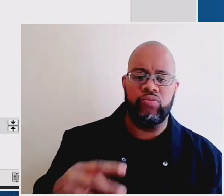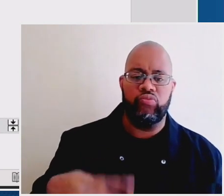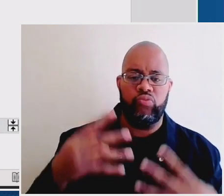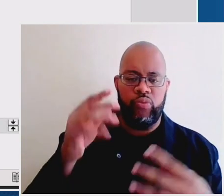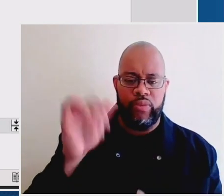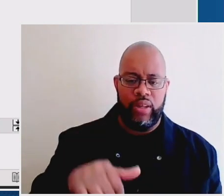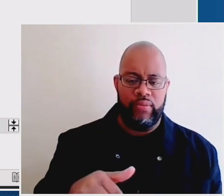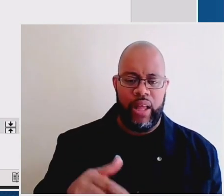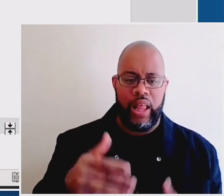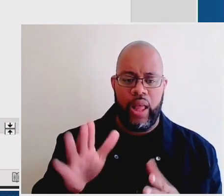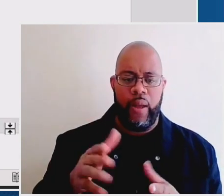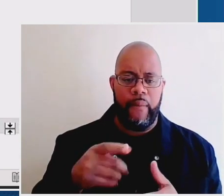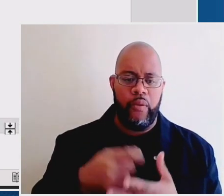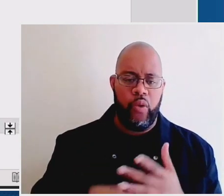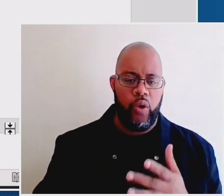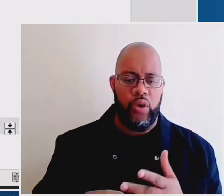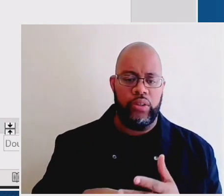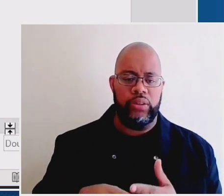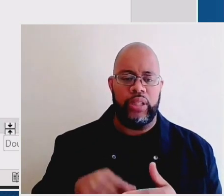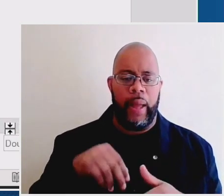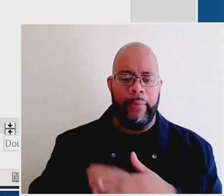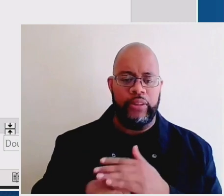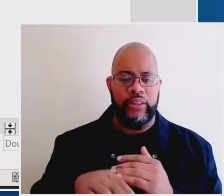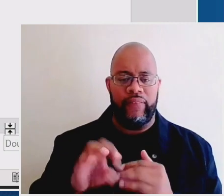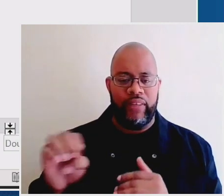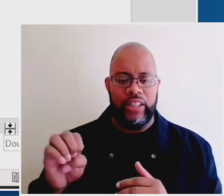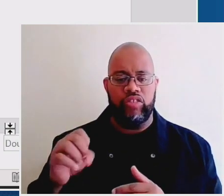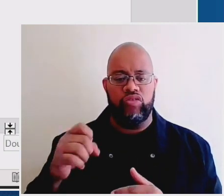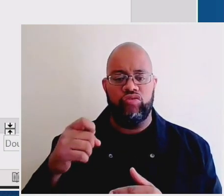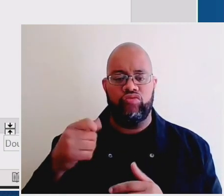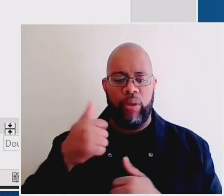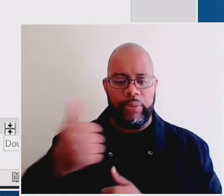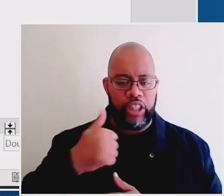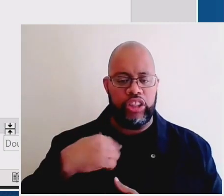Allowable costs, admission fees, transportation, T-shirts, and other costs necessary.